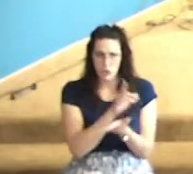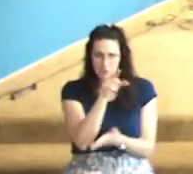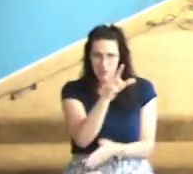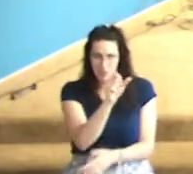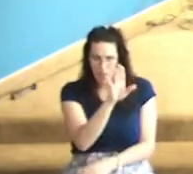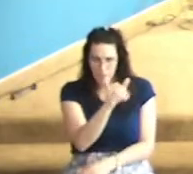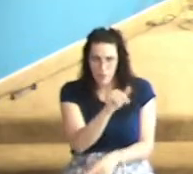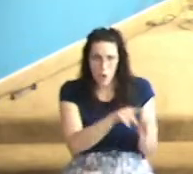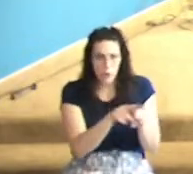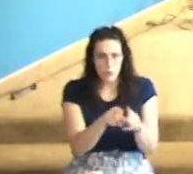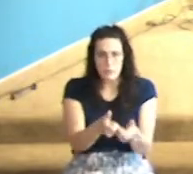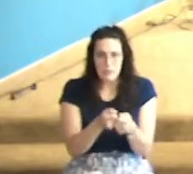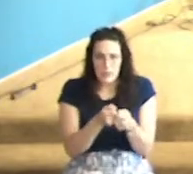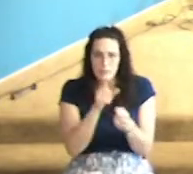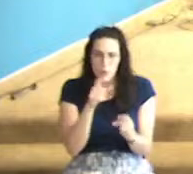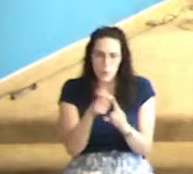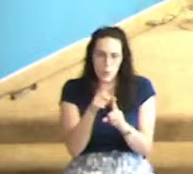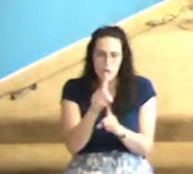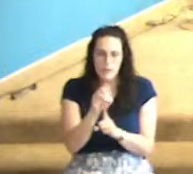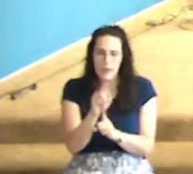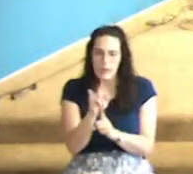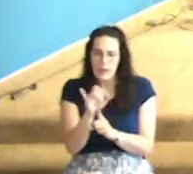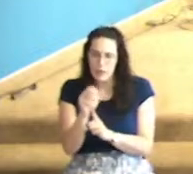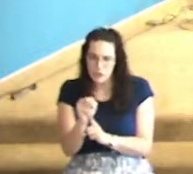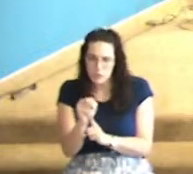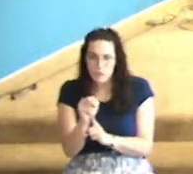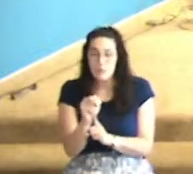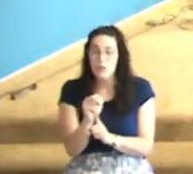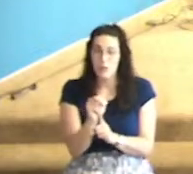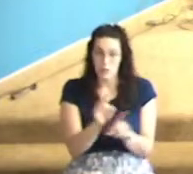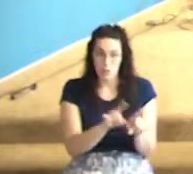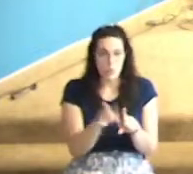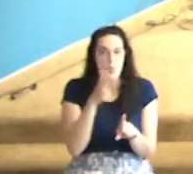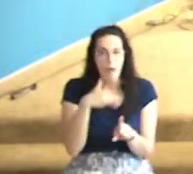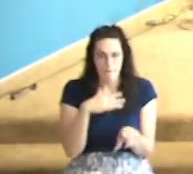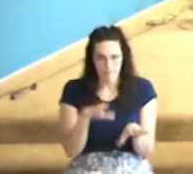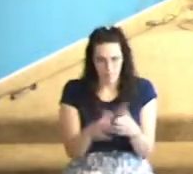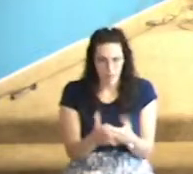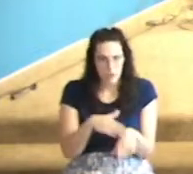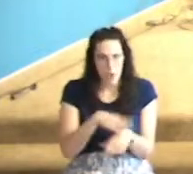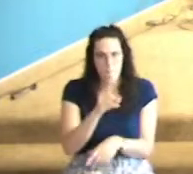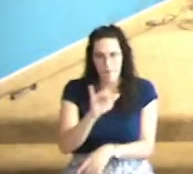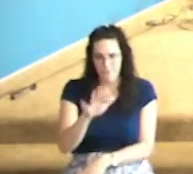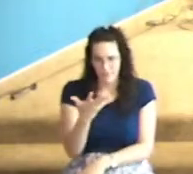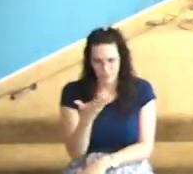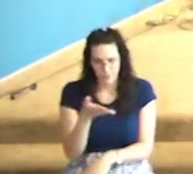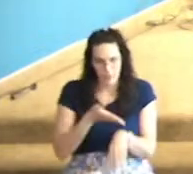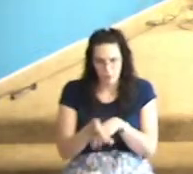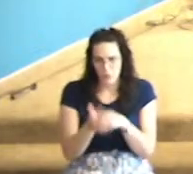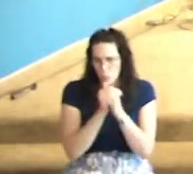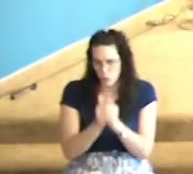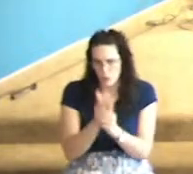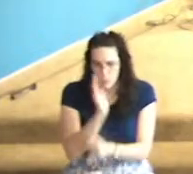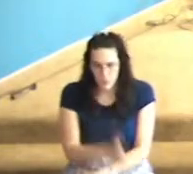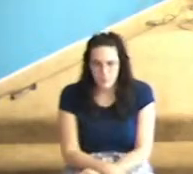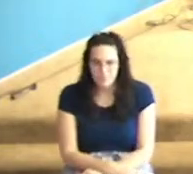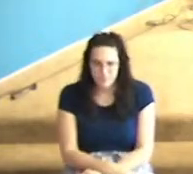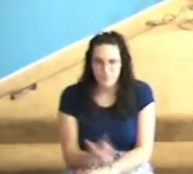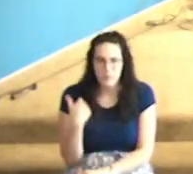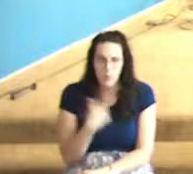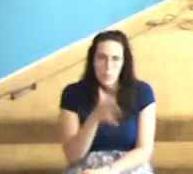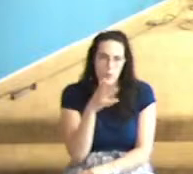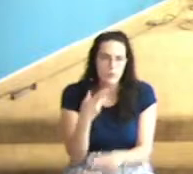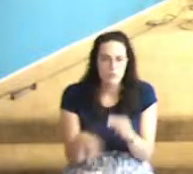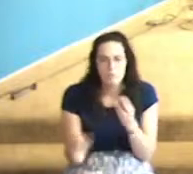also text us that word dedication. There'll also be a class on May 5th right after worship where we can just talk